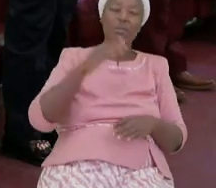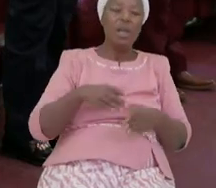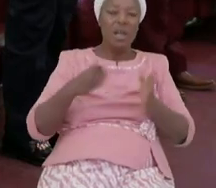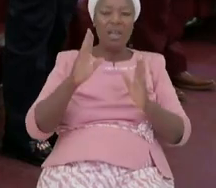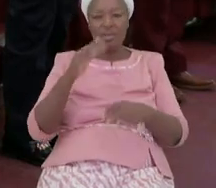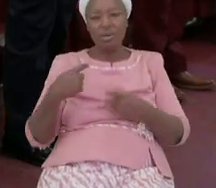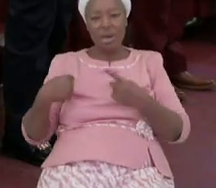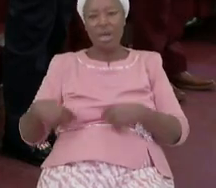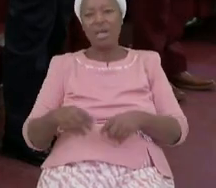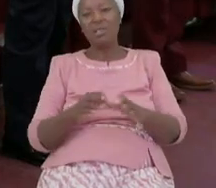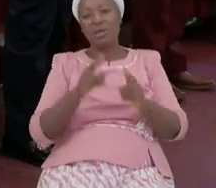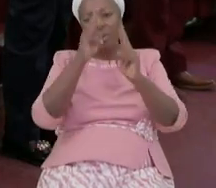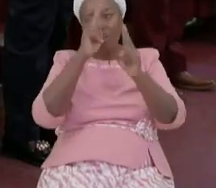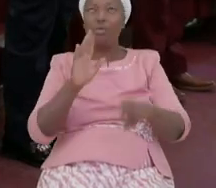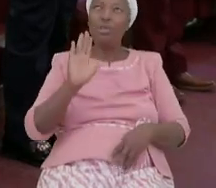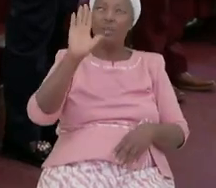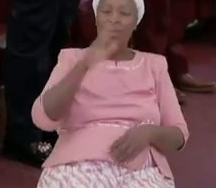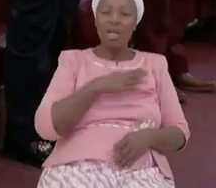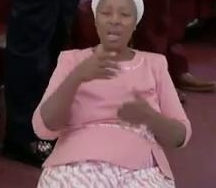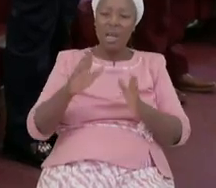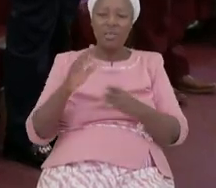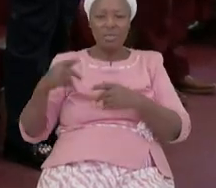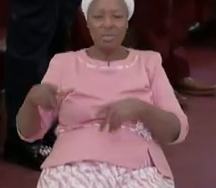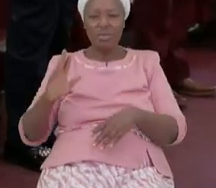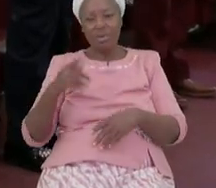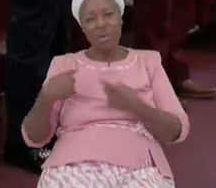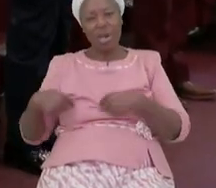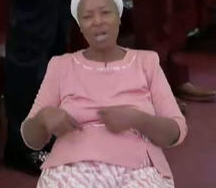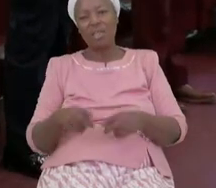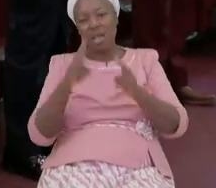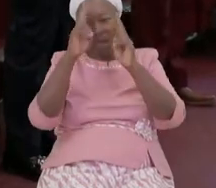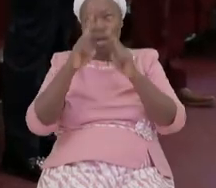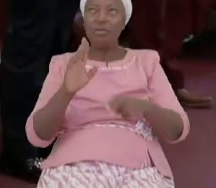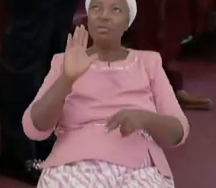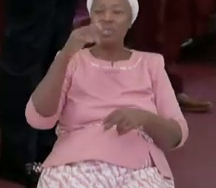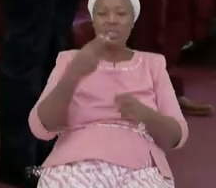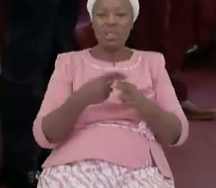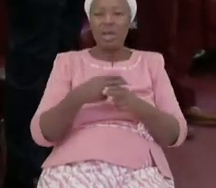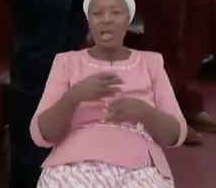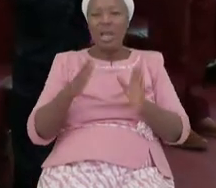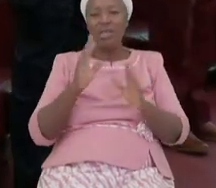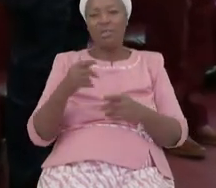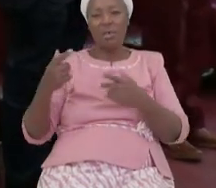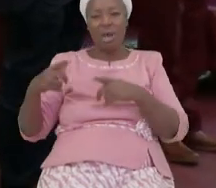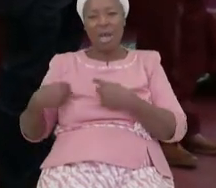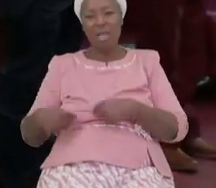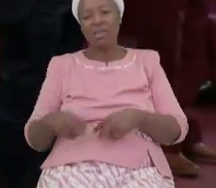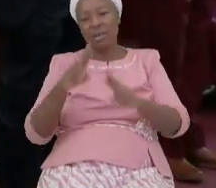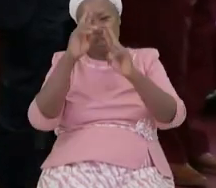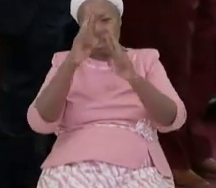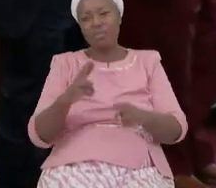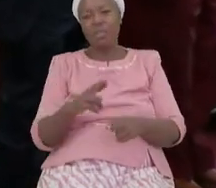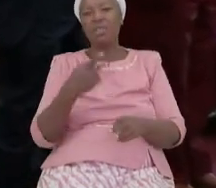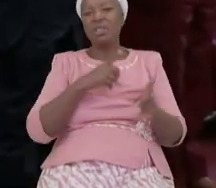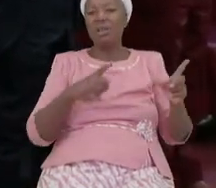heart honor him. Let your heart hallow his name. Let your heart respect and reverence him. And